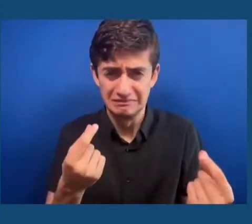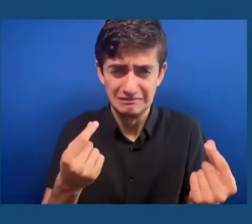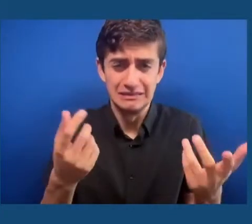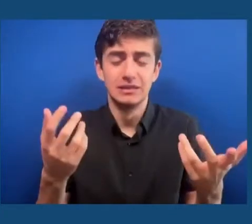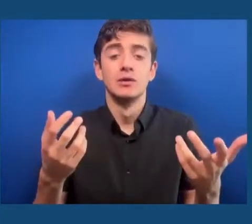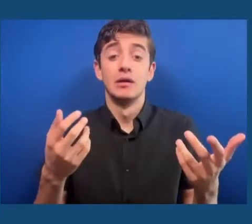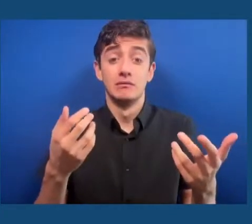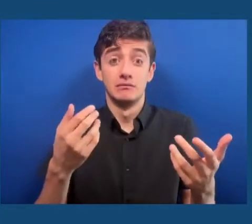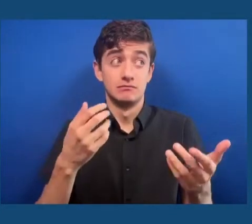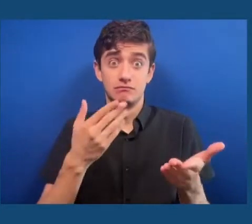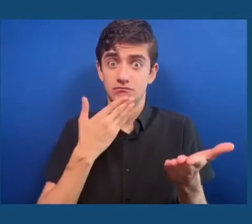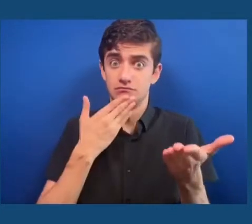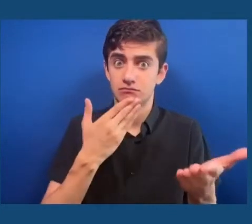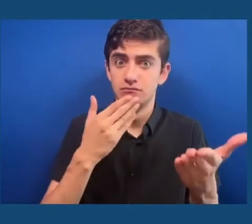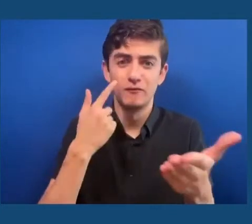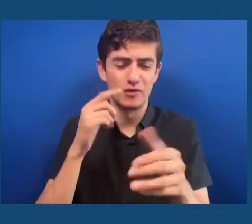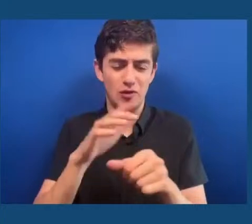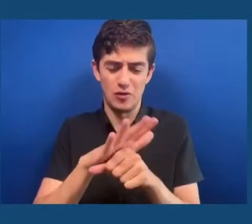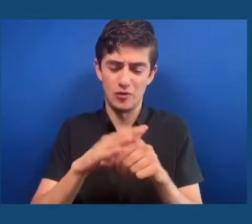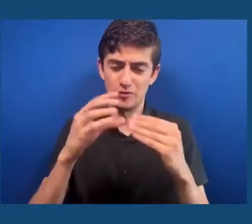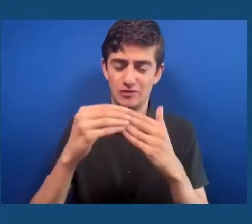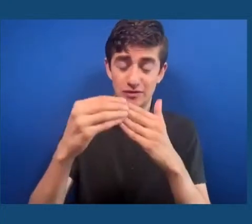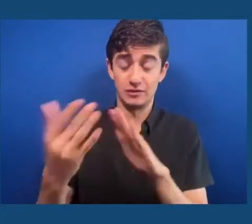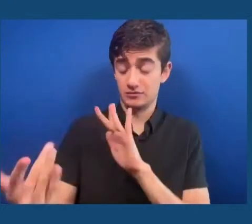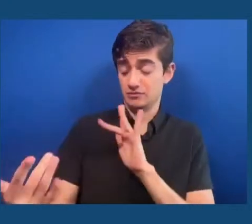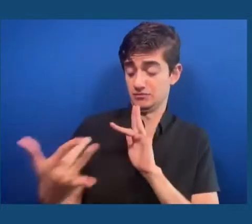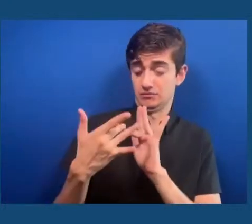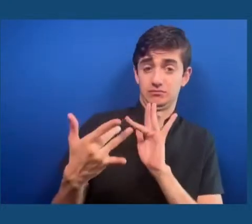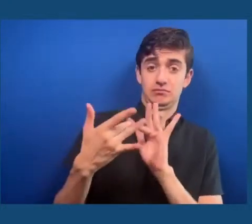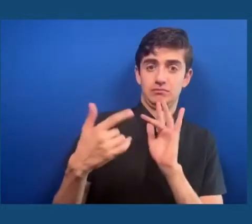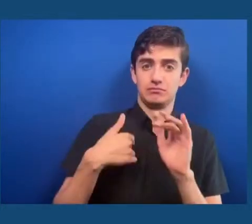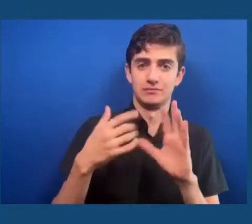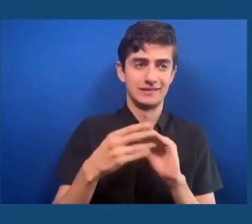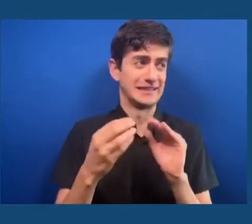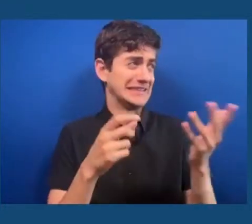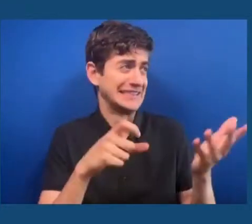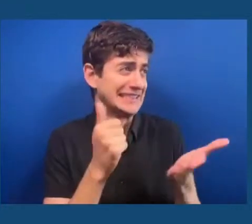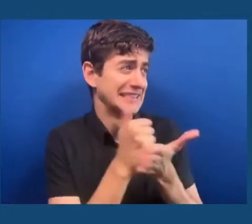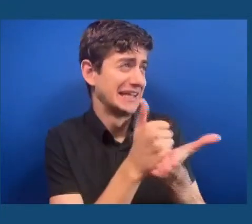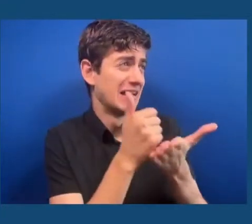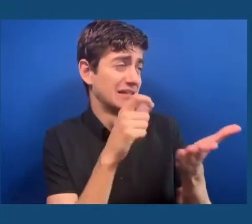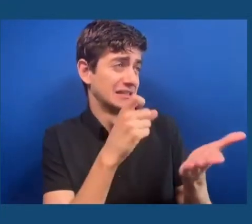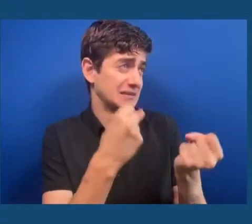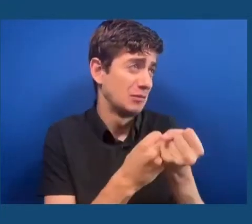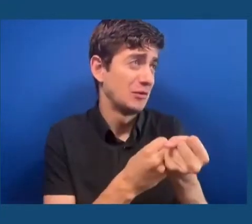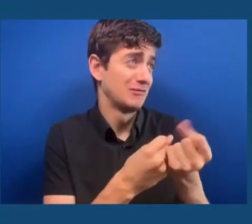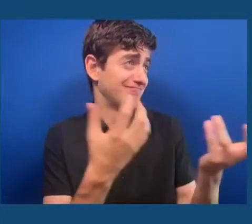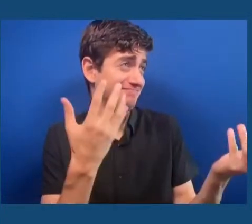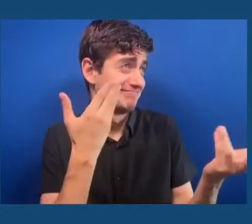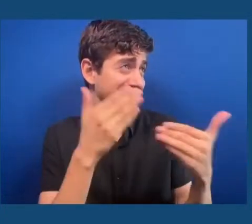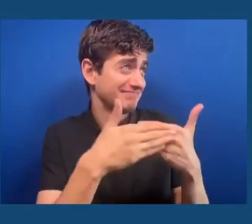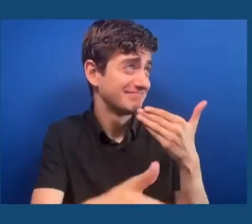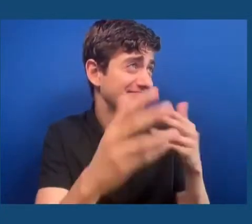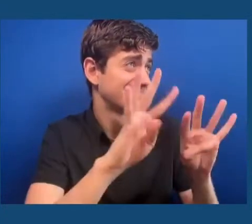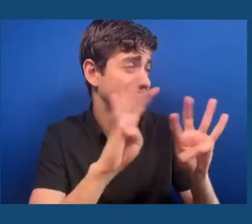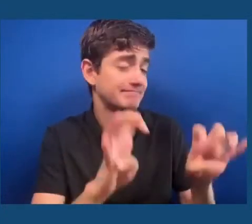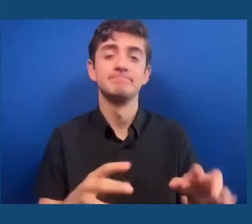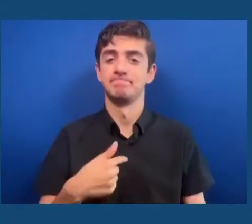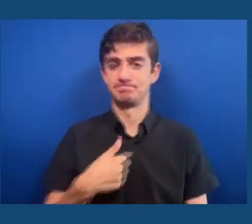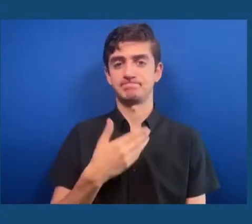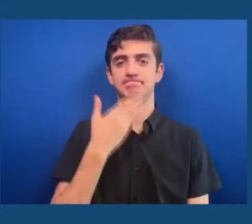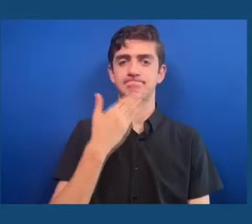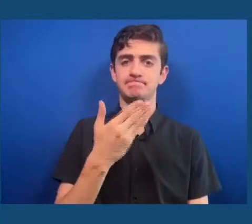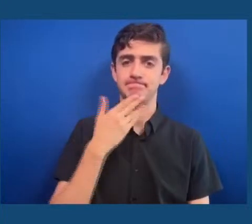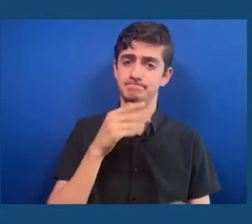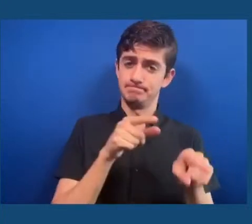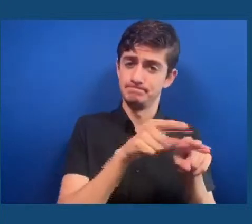And again, I thank our representatives in Albany, Fred Thiel, Anthony Palumbo. I thank you for being the voices that this community needed